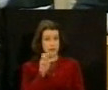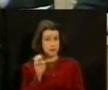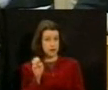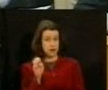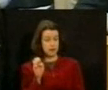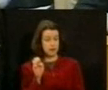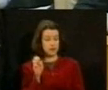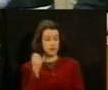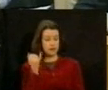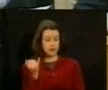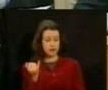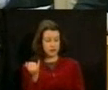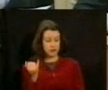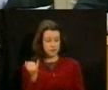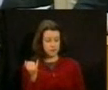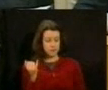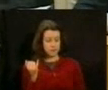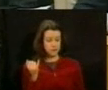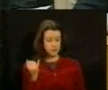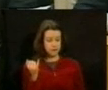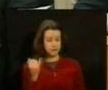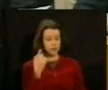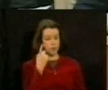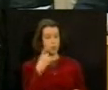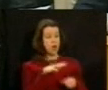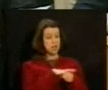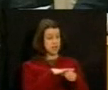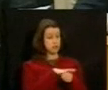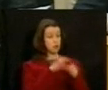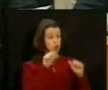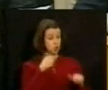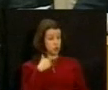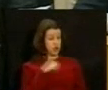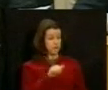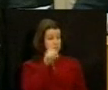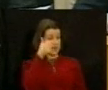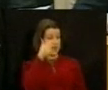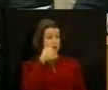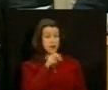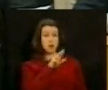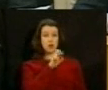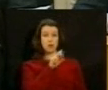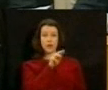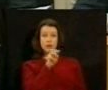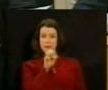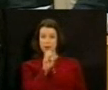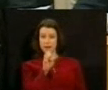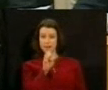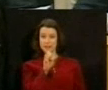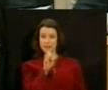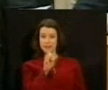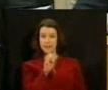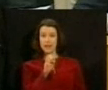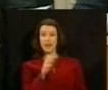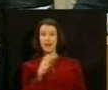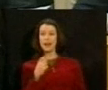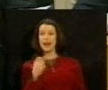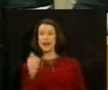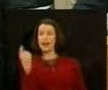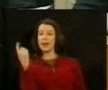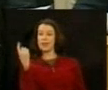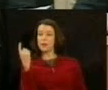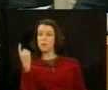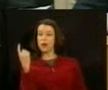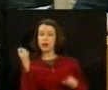Now, one district could have 10 resumes, and someone submit 5 pages on